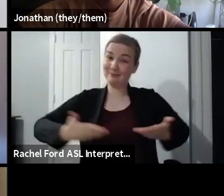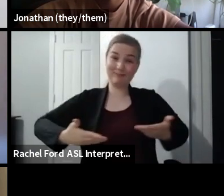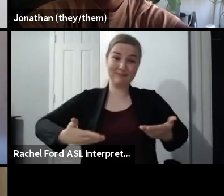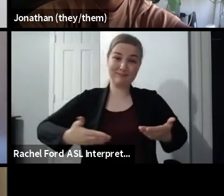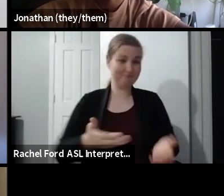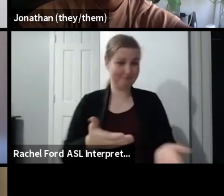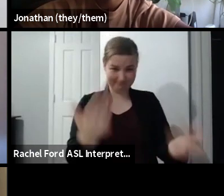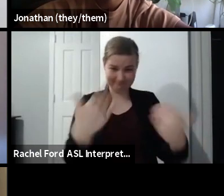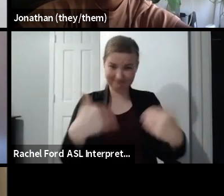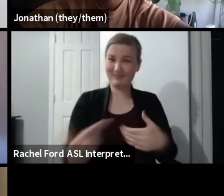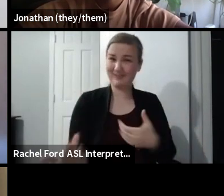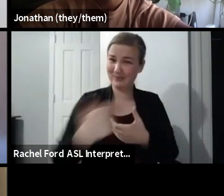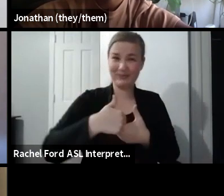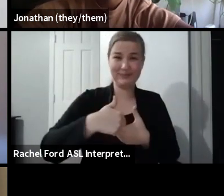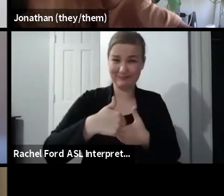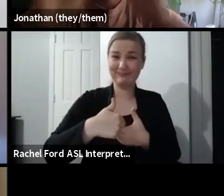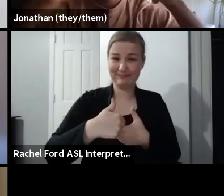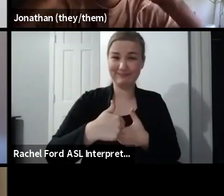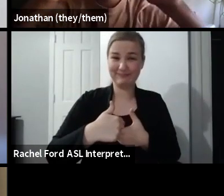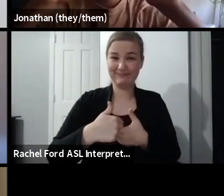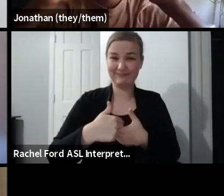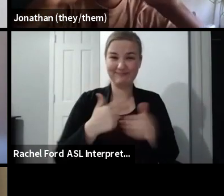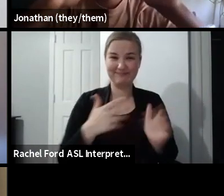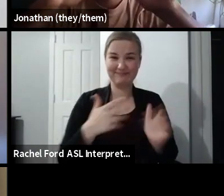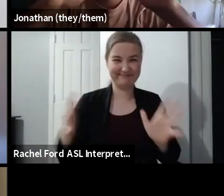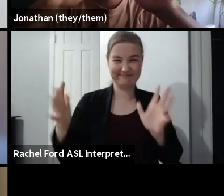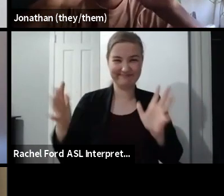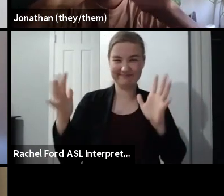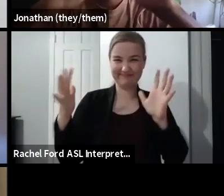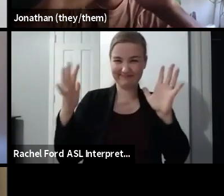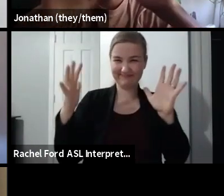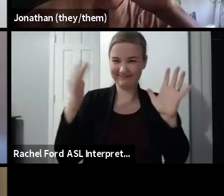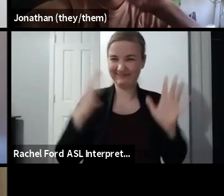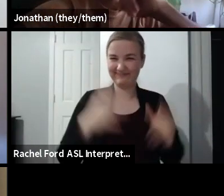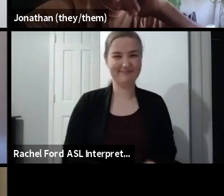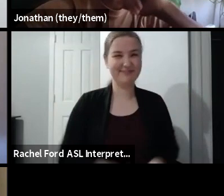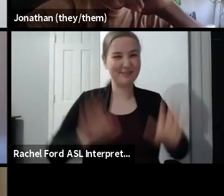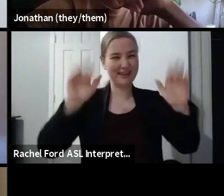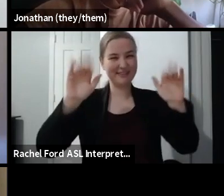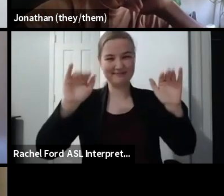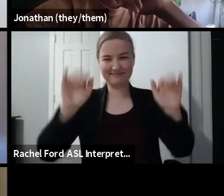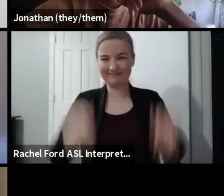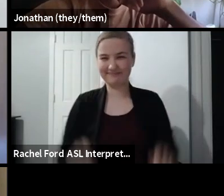us. All right, friends. Bye.